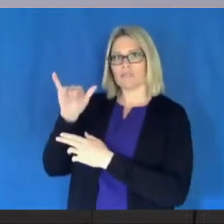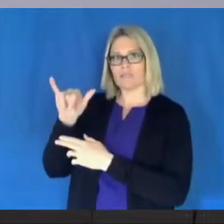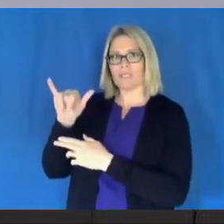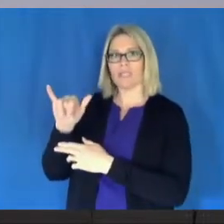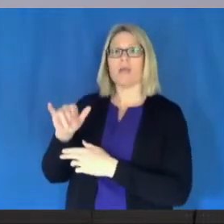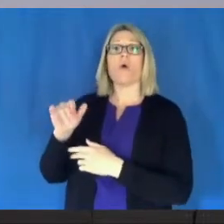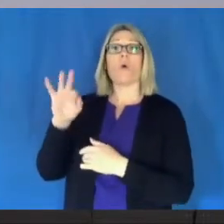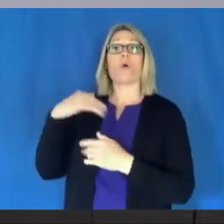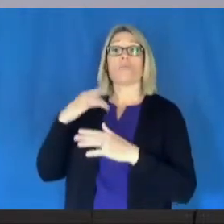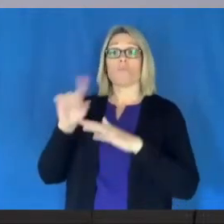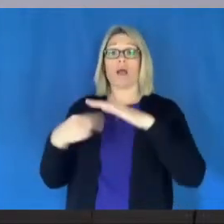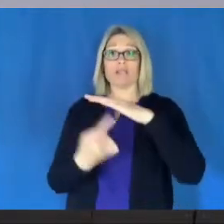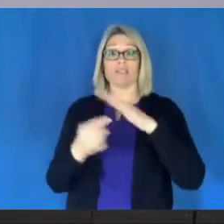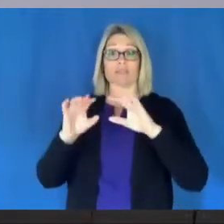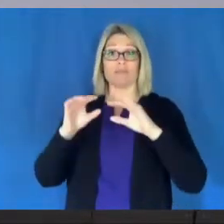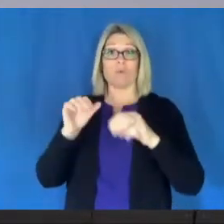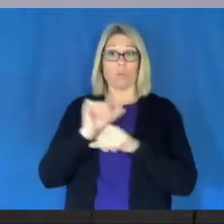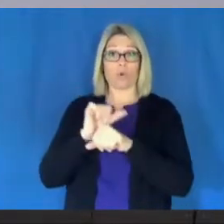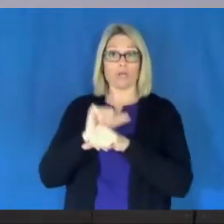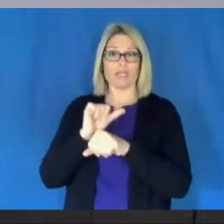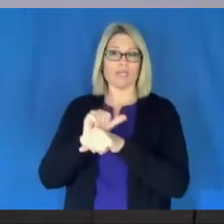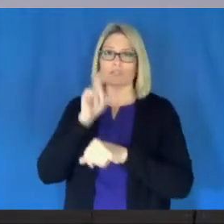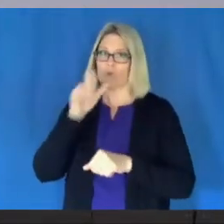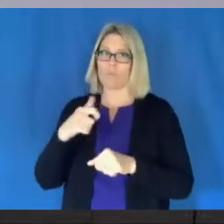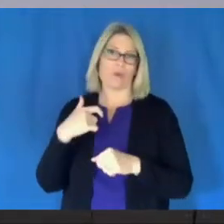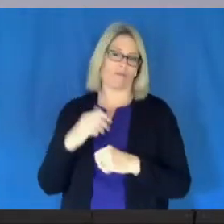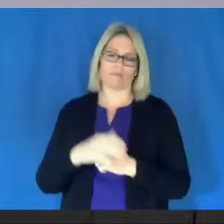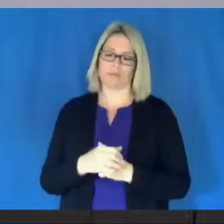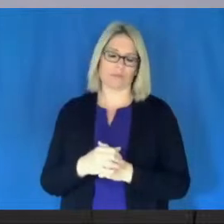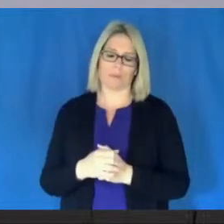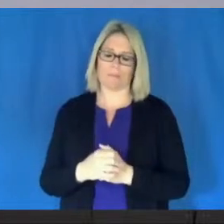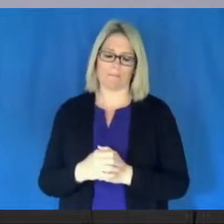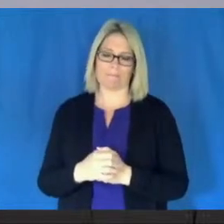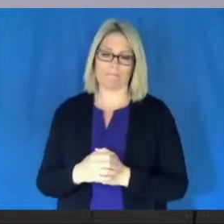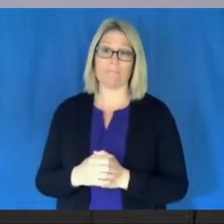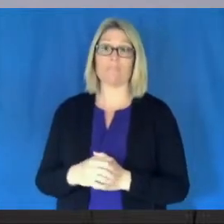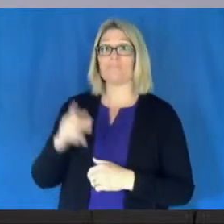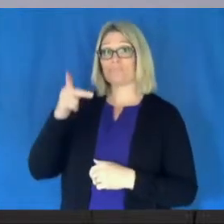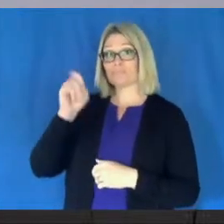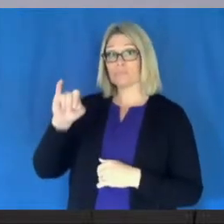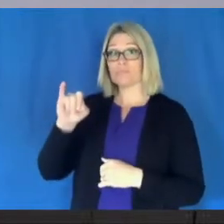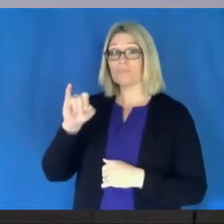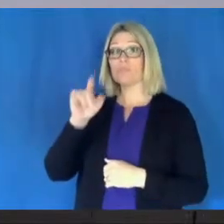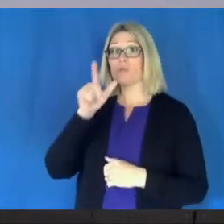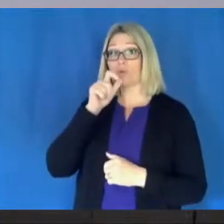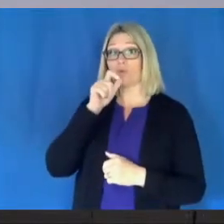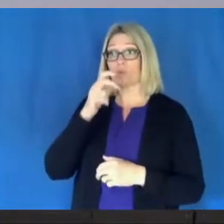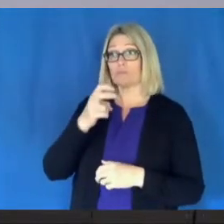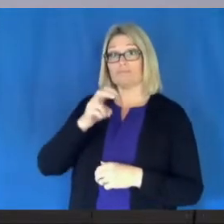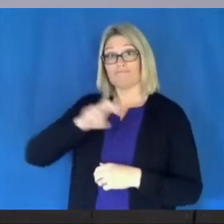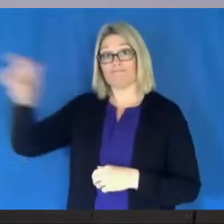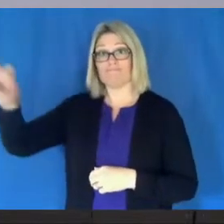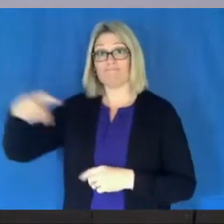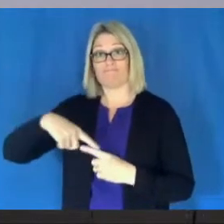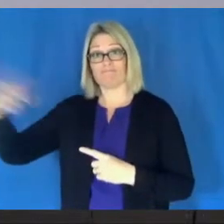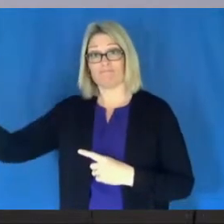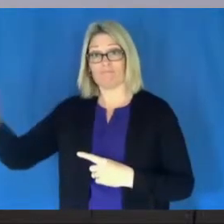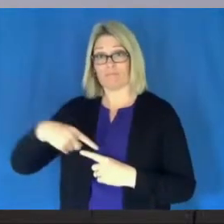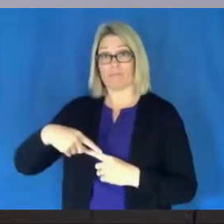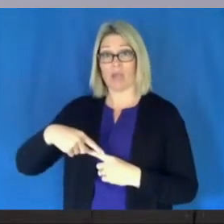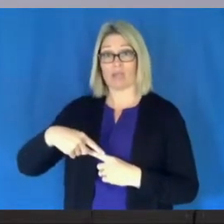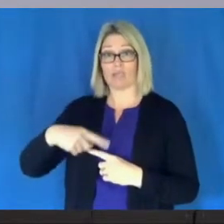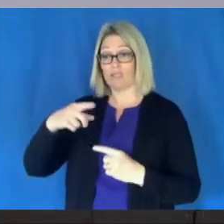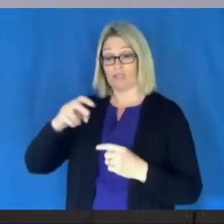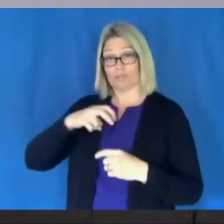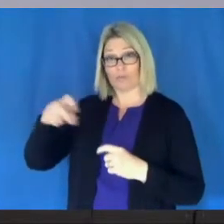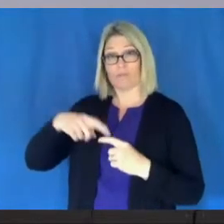have to register a self-isolation plan. PEI residents who travel off-island on a same-day trip and are planning to be eligible